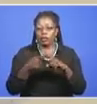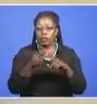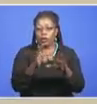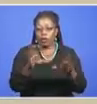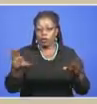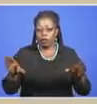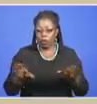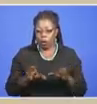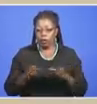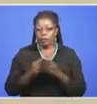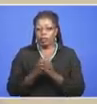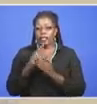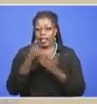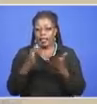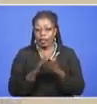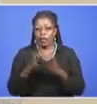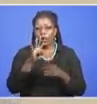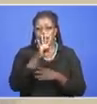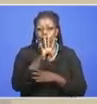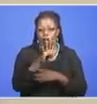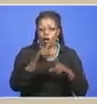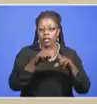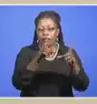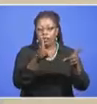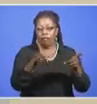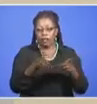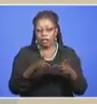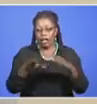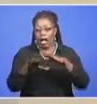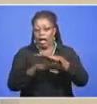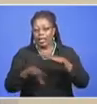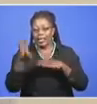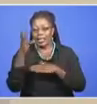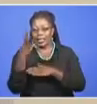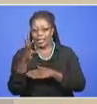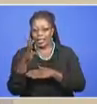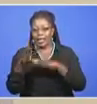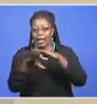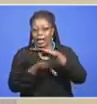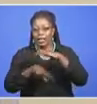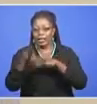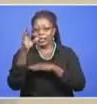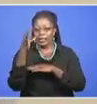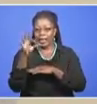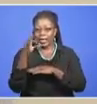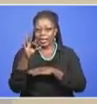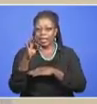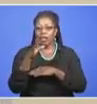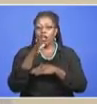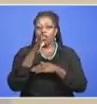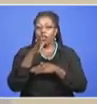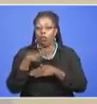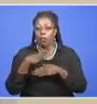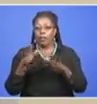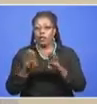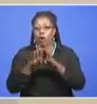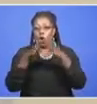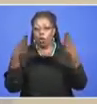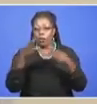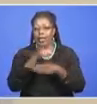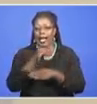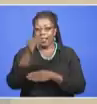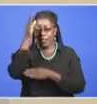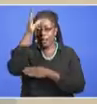With that being said, we'll be having four divisions: the under 16, the under 19, the women's open, and the men's